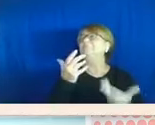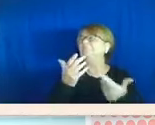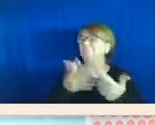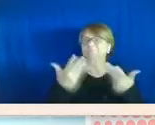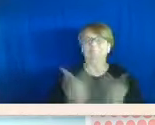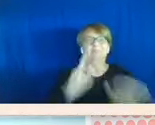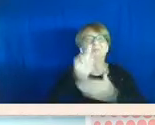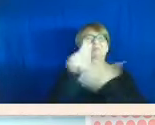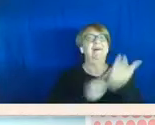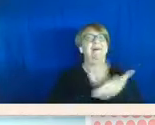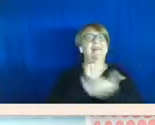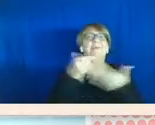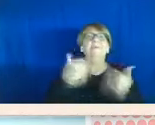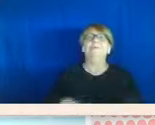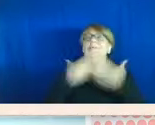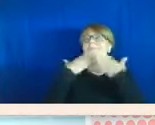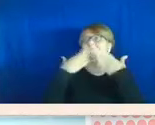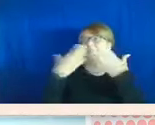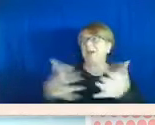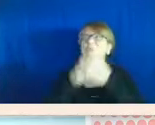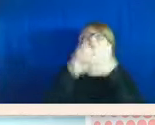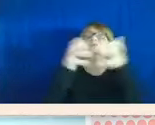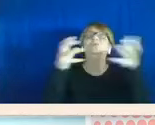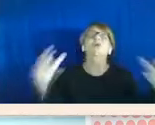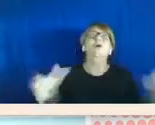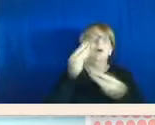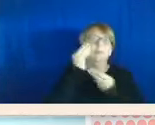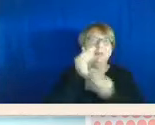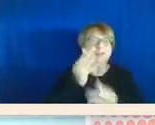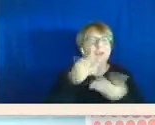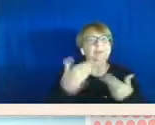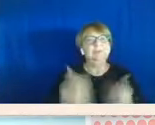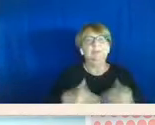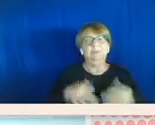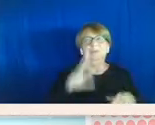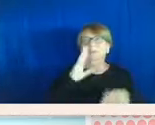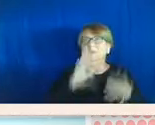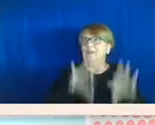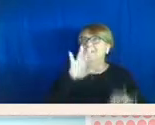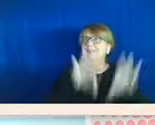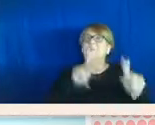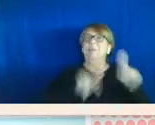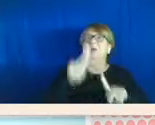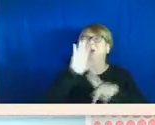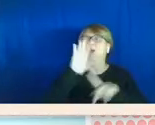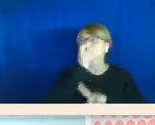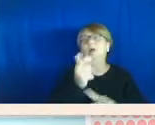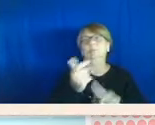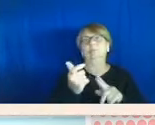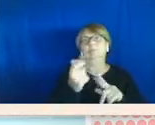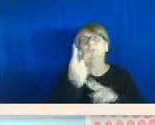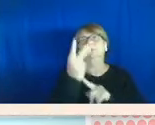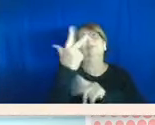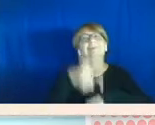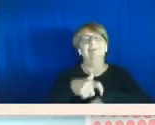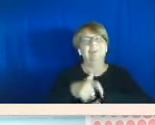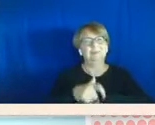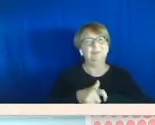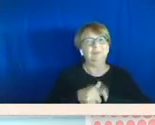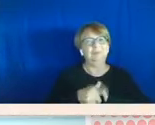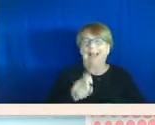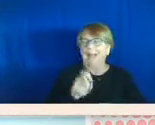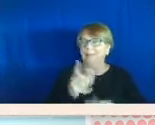much information. And I think we're going to find out, people are going to watch this more than one time to be able to absorb as much